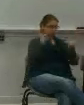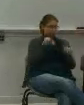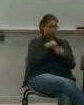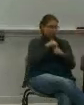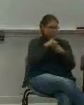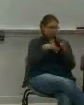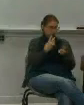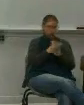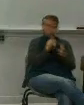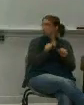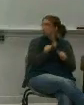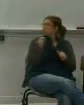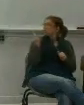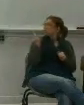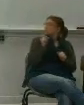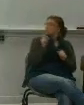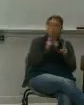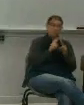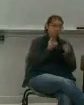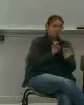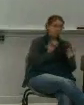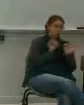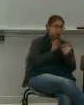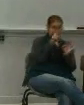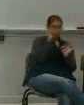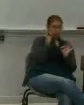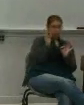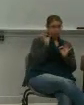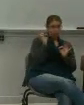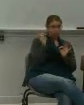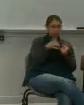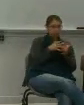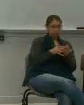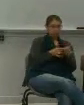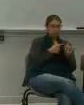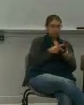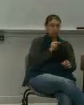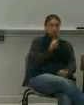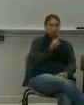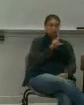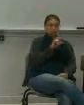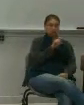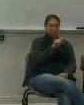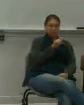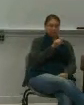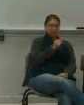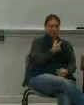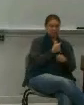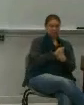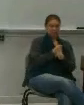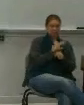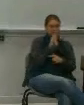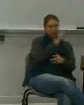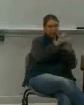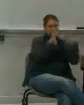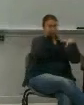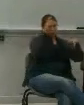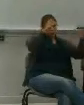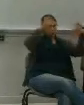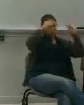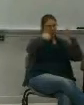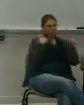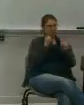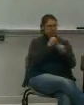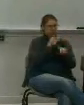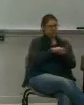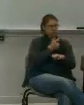world. This turns out to be quite important because it's related in nucleating formation of clouds. So it actually has an effect on